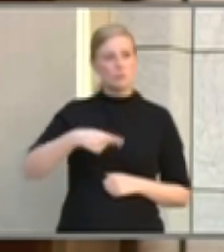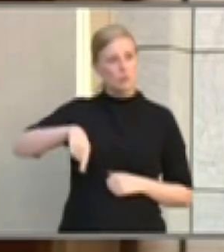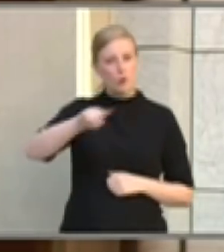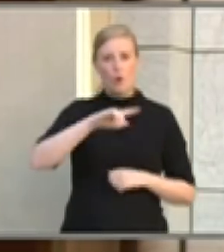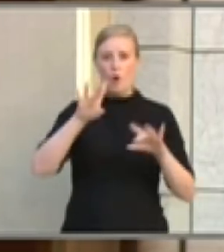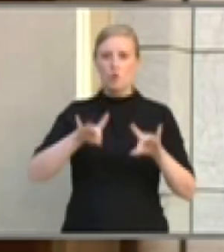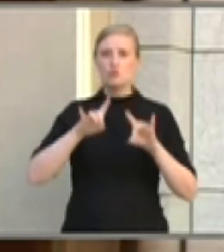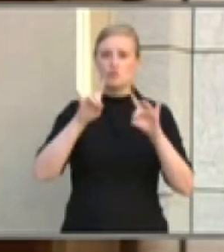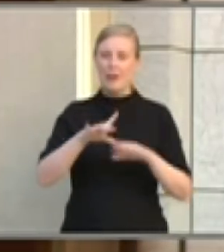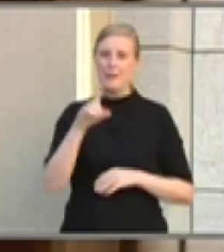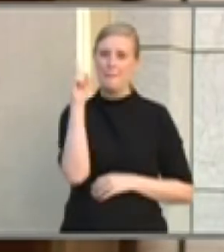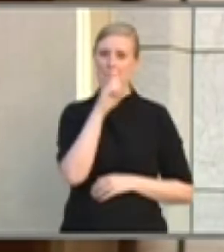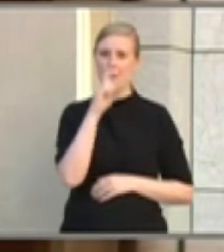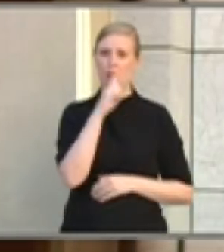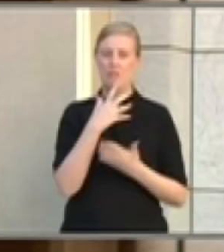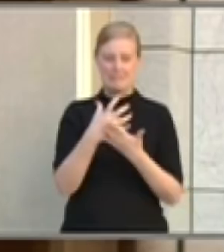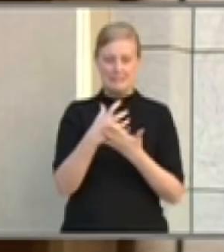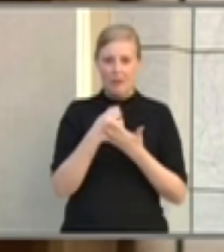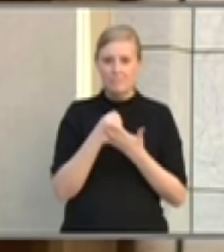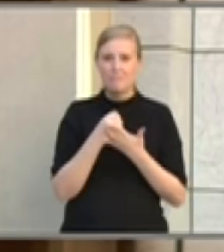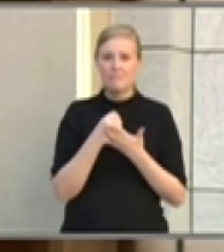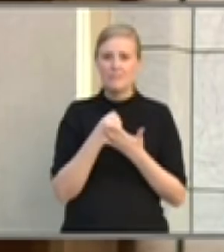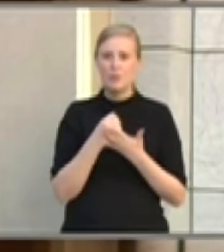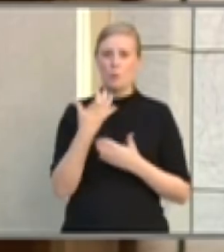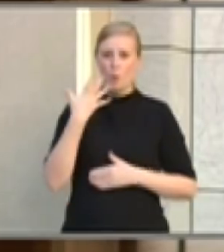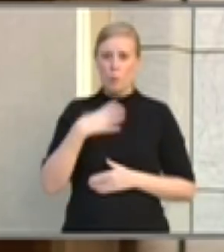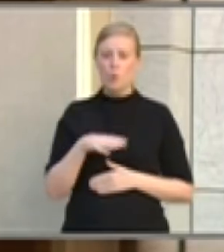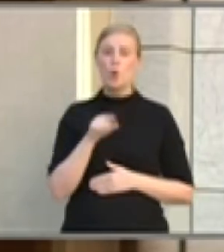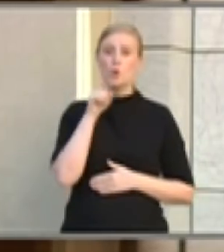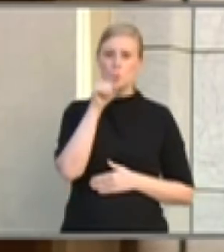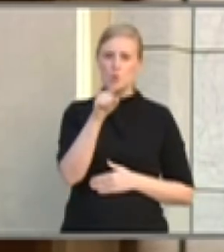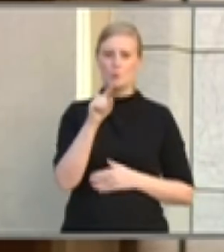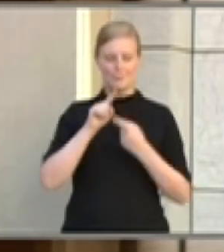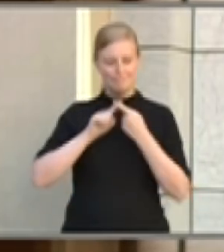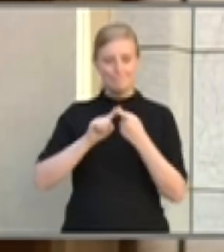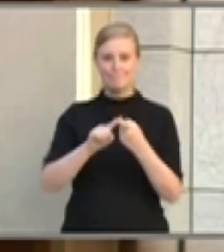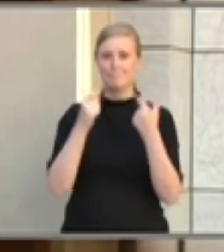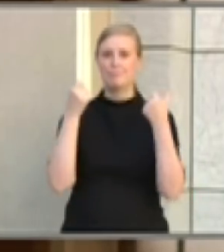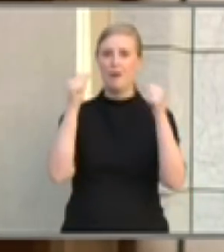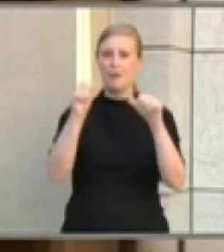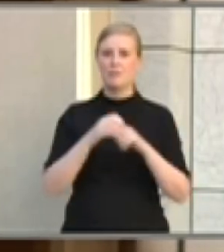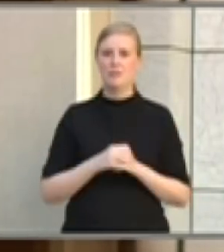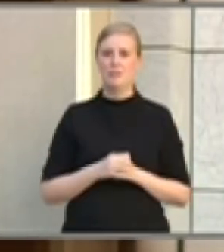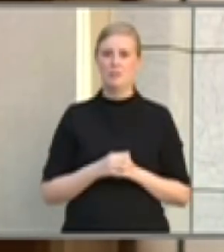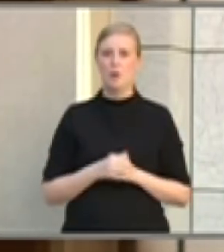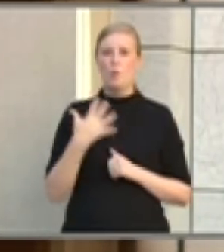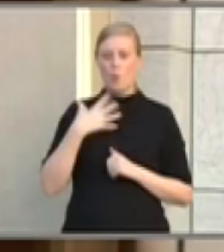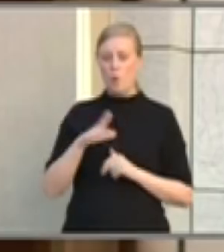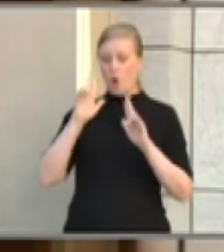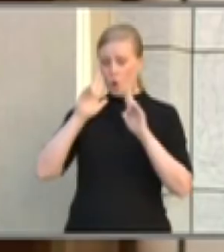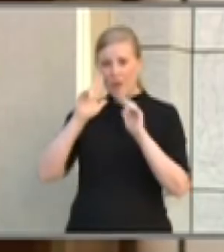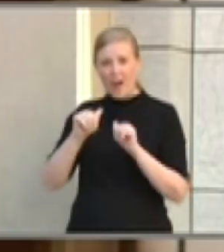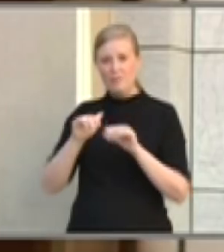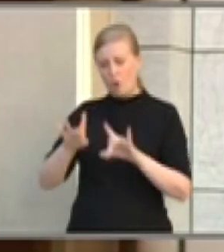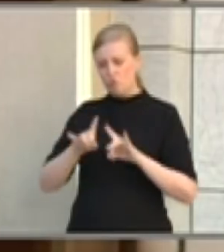and preserve the very economy that we will depend on so significantly in the months ahead and on the other side as